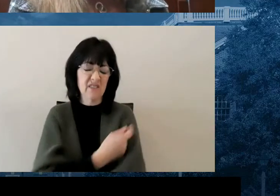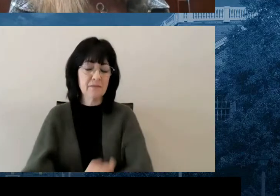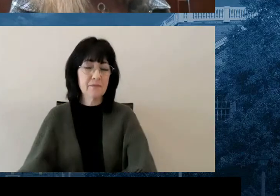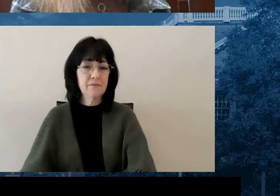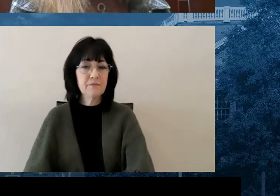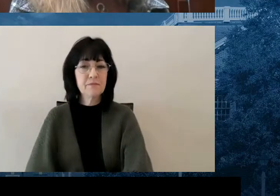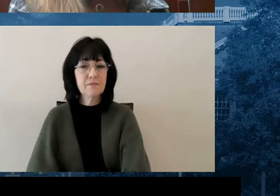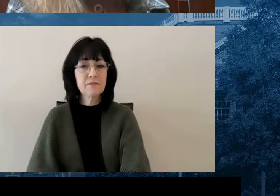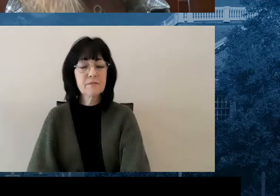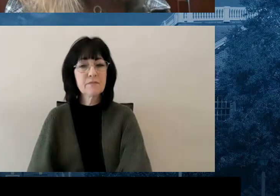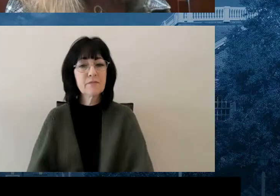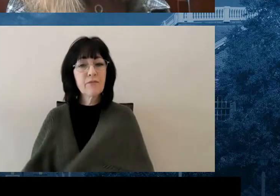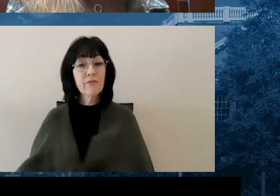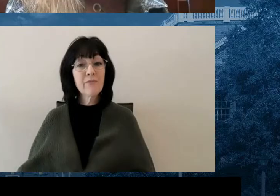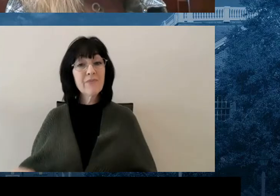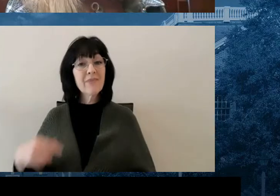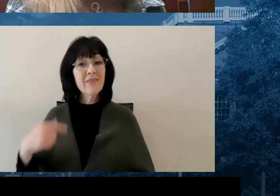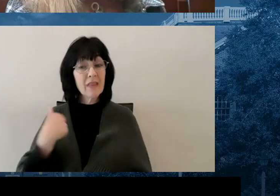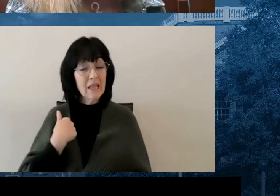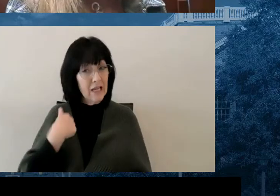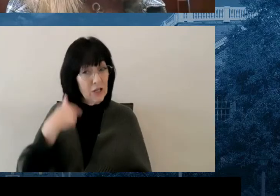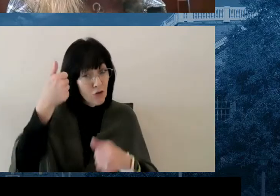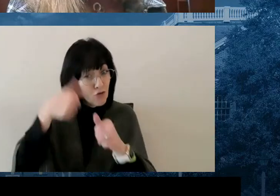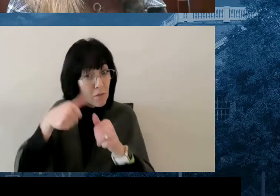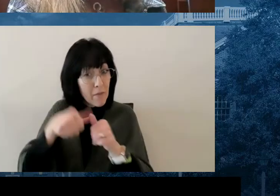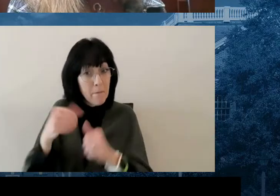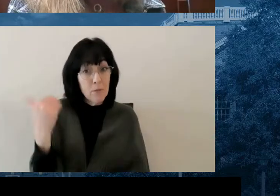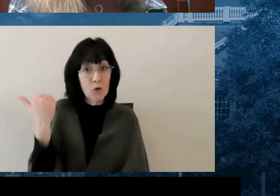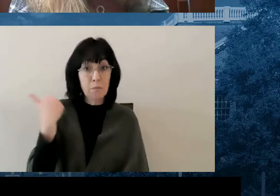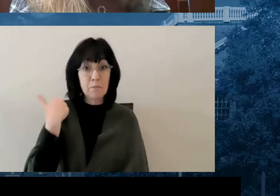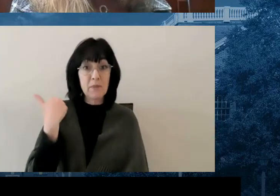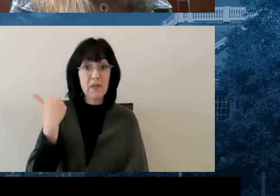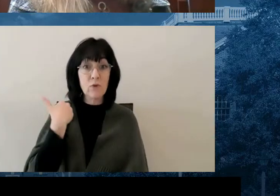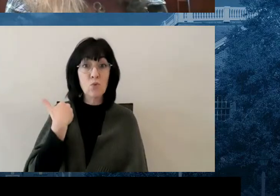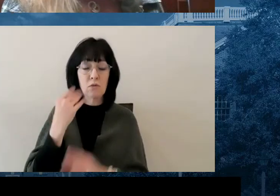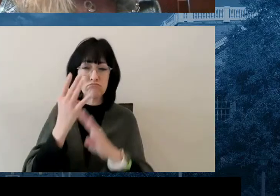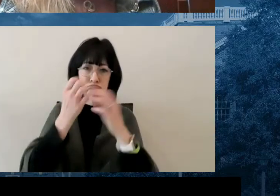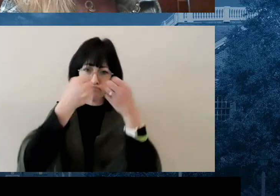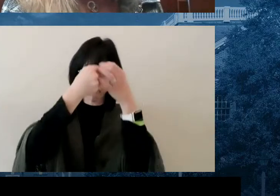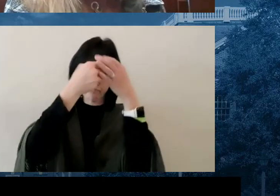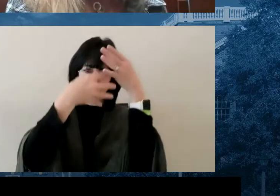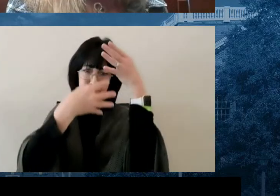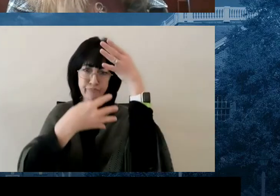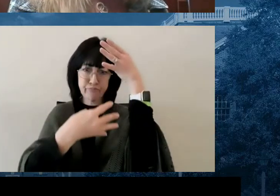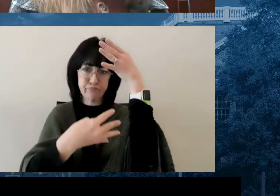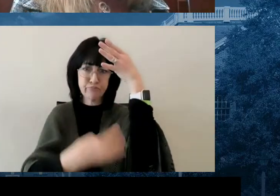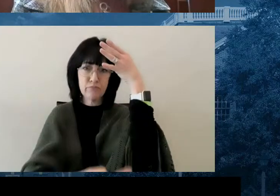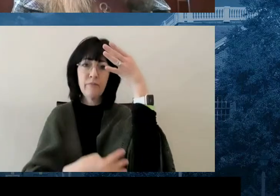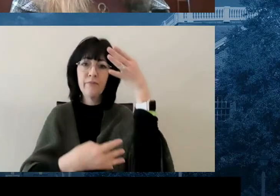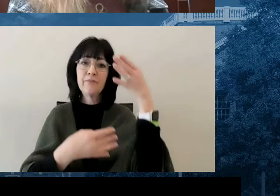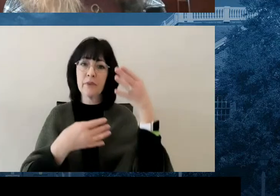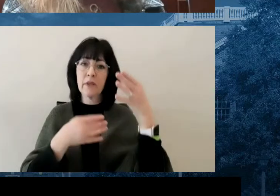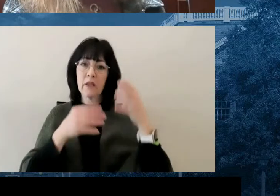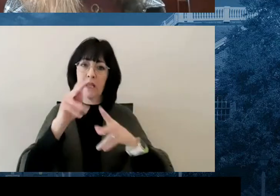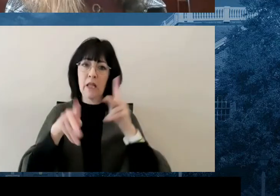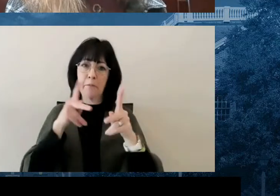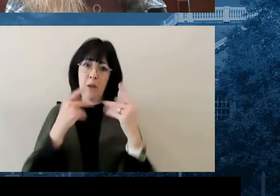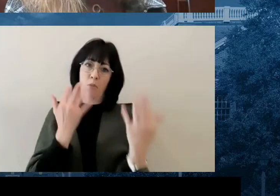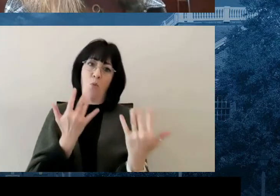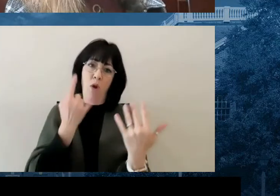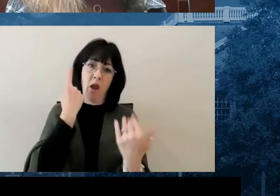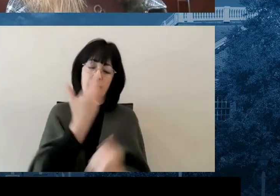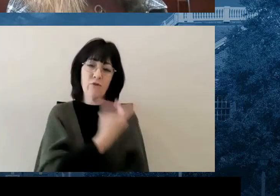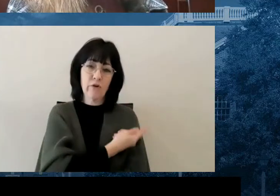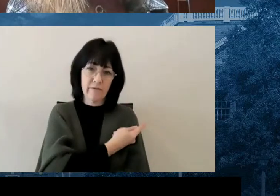where demand was far exceeding supply, we did everything we could. We